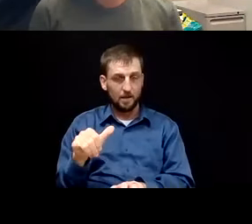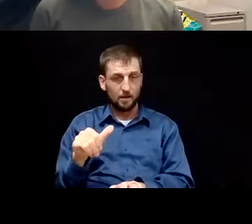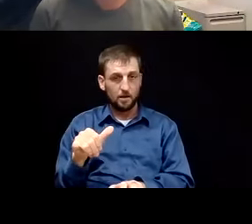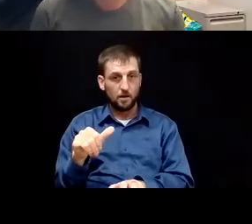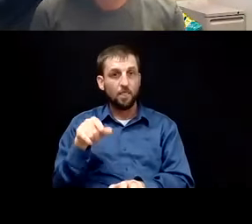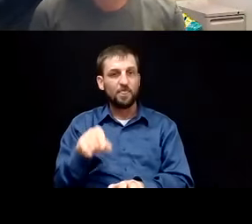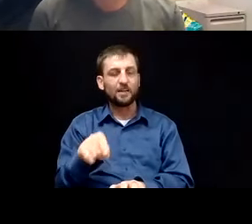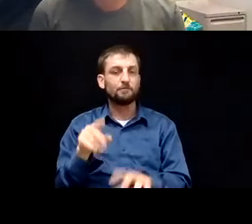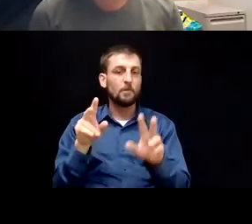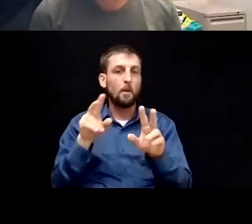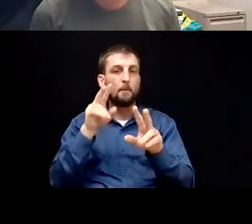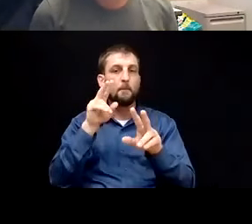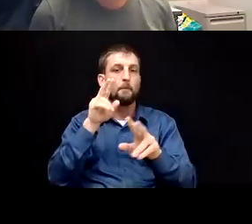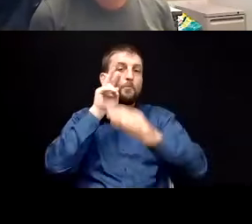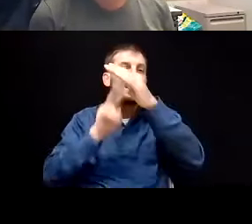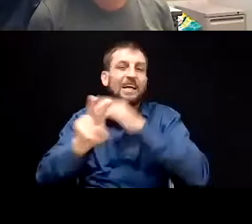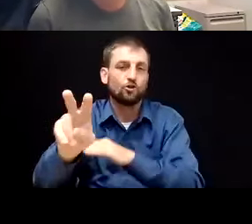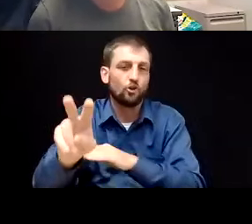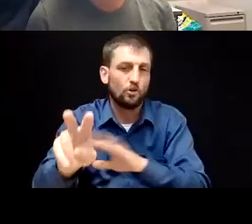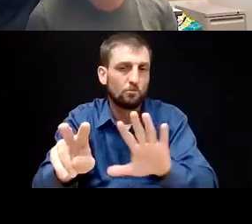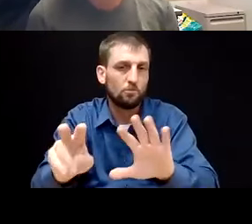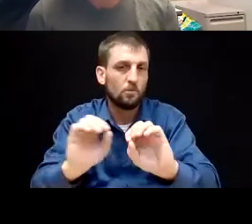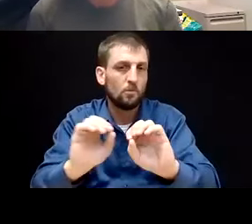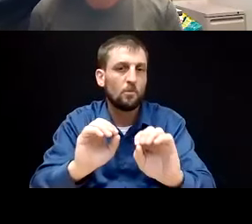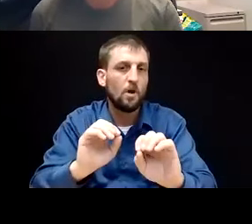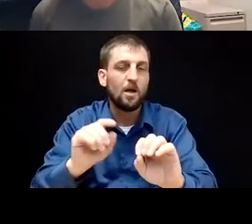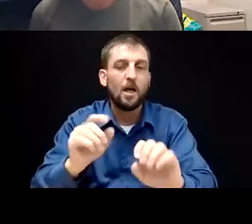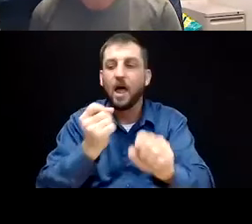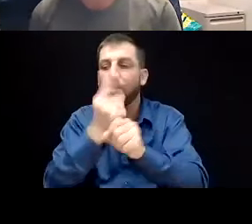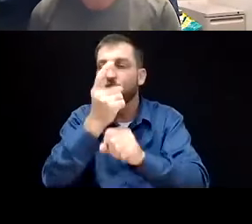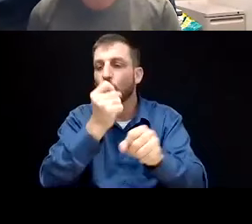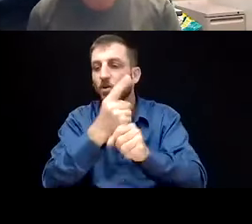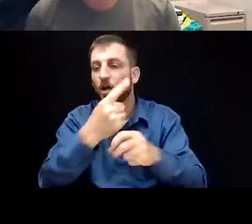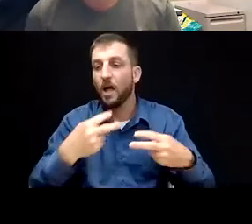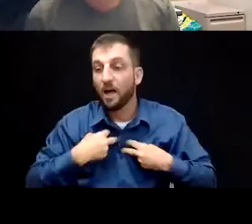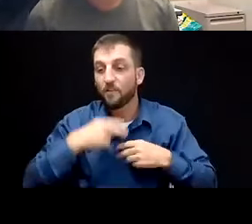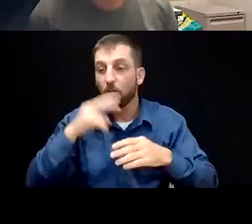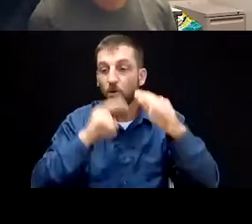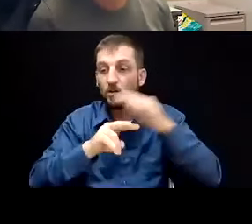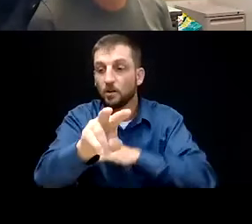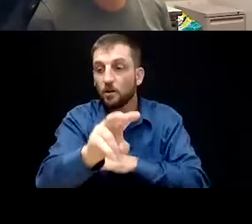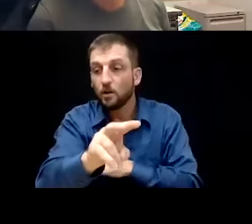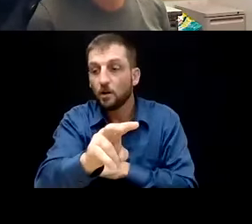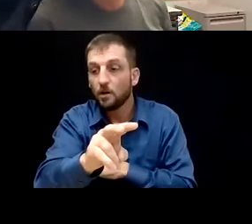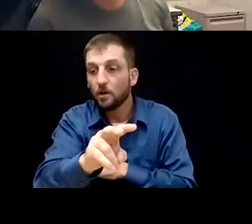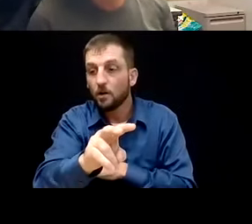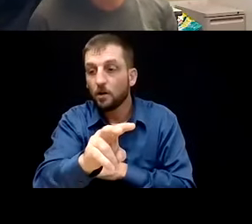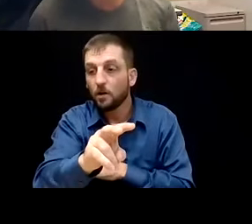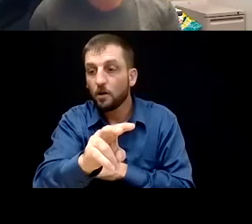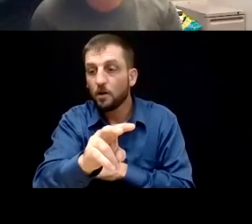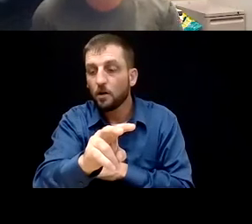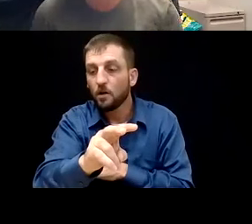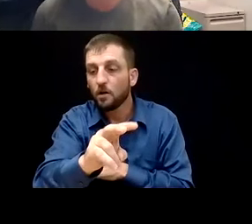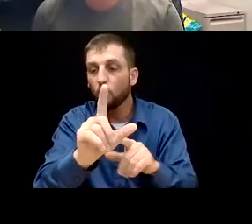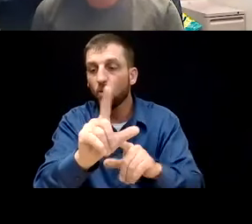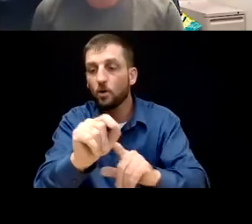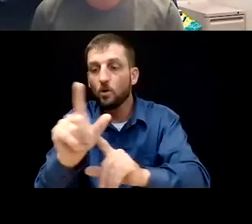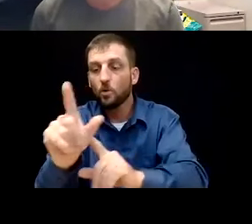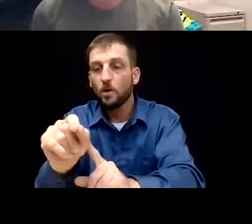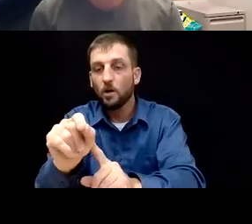predictions. They do this every year. So the prediction was that in 2020, we'd have 16 named